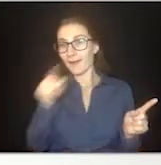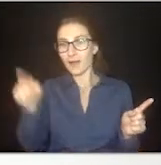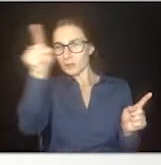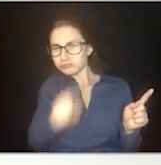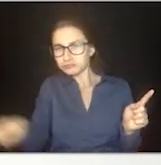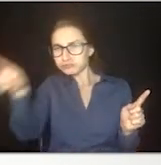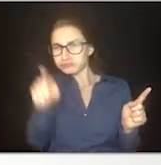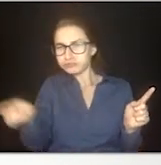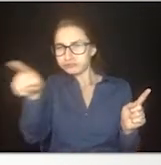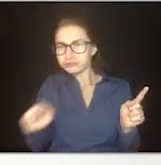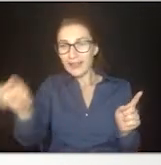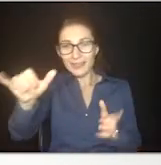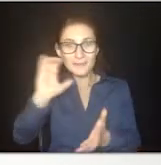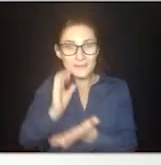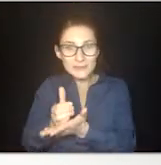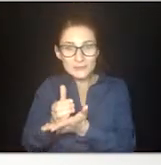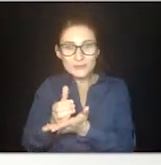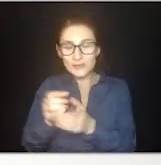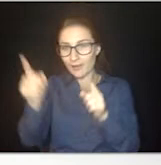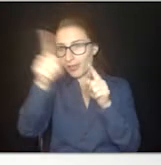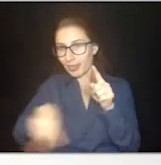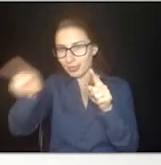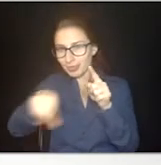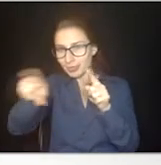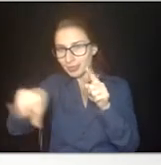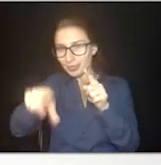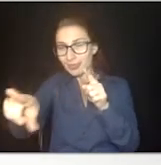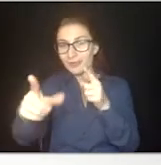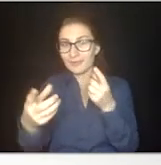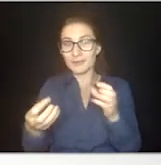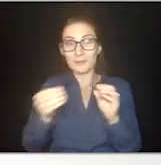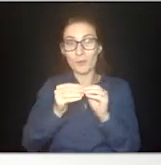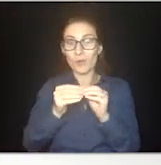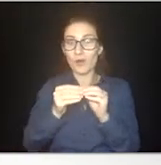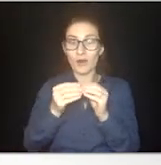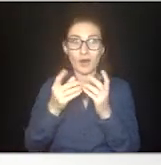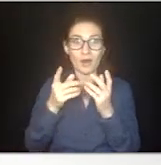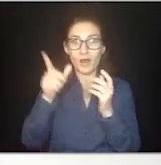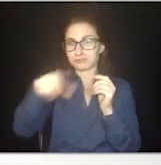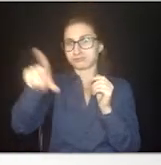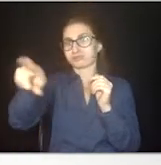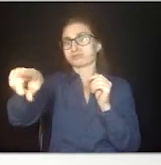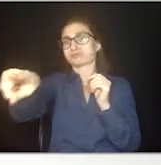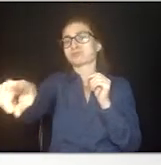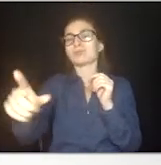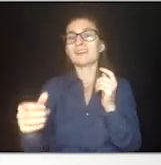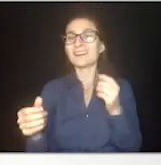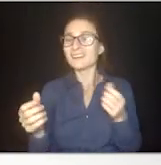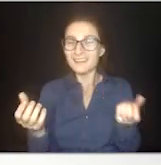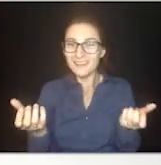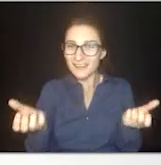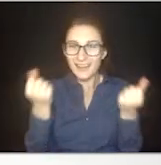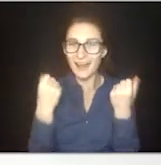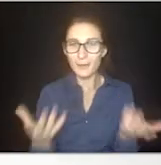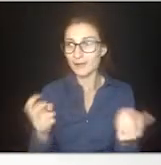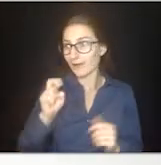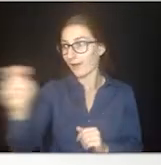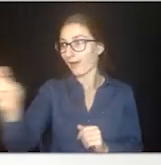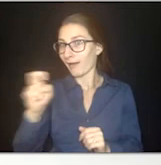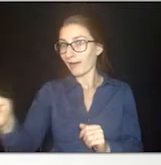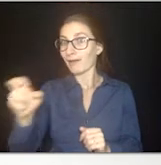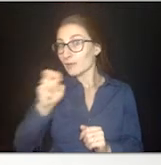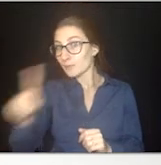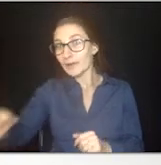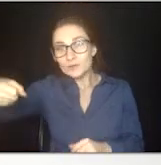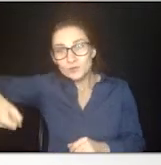over here, like a spiral thing that's all, I would even say even a little more squiggly? How many trips did I take out to the